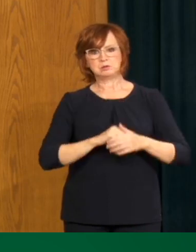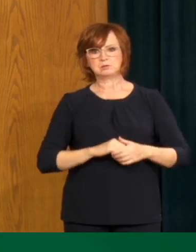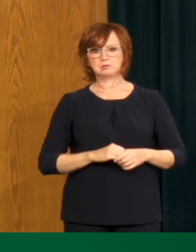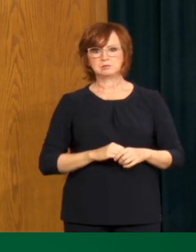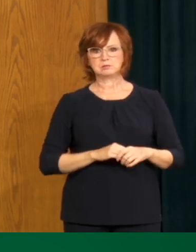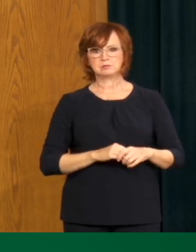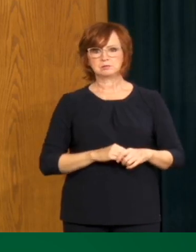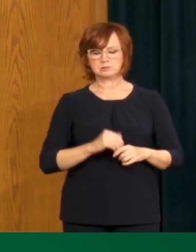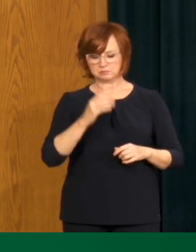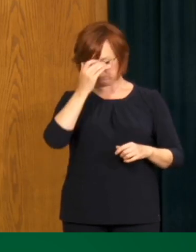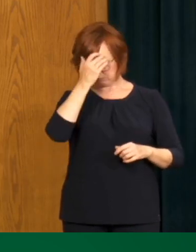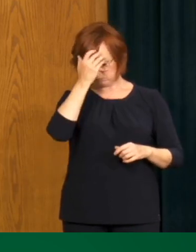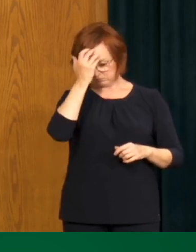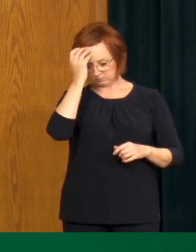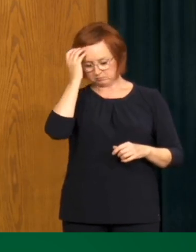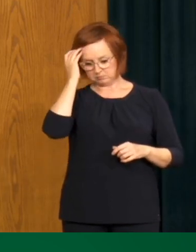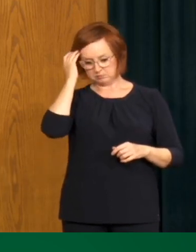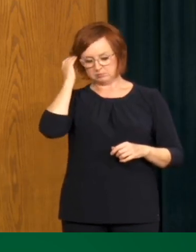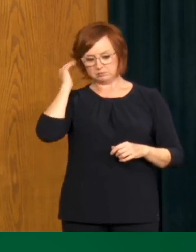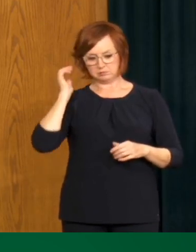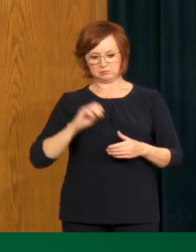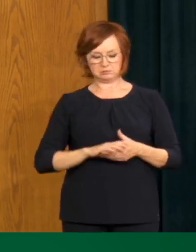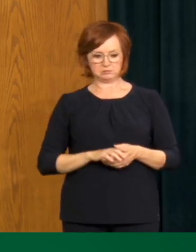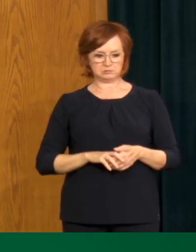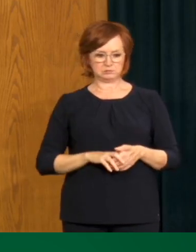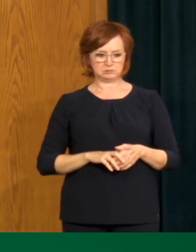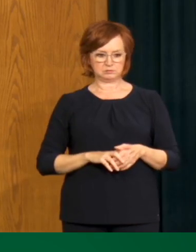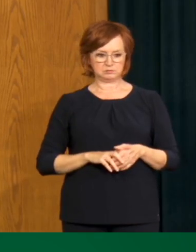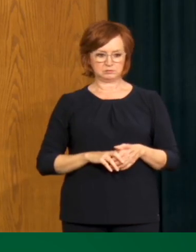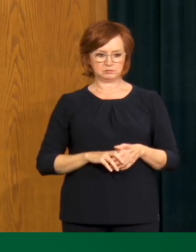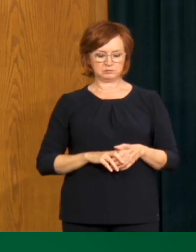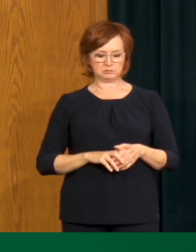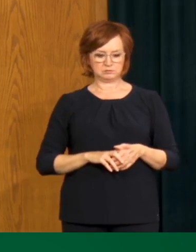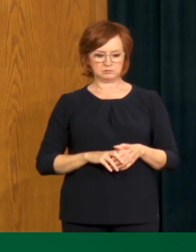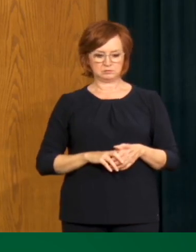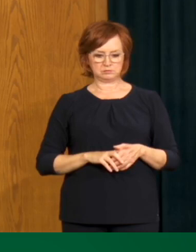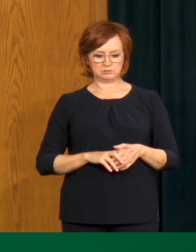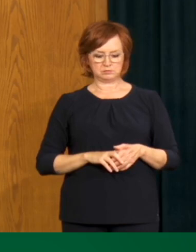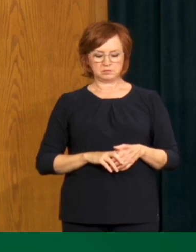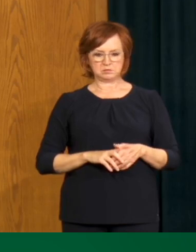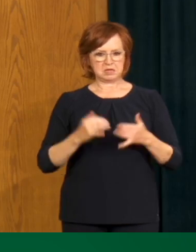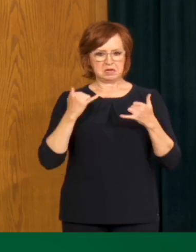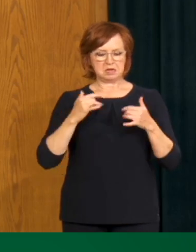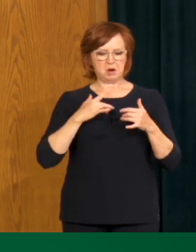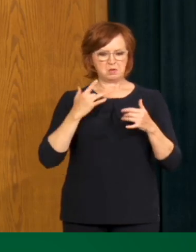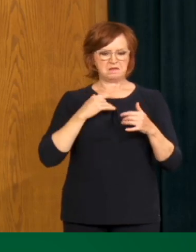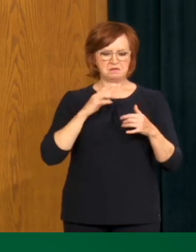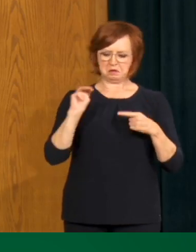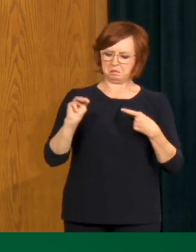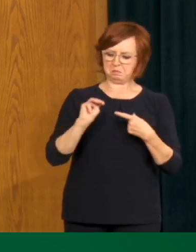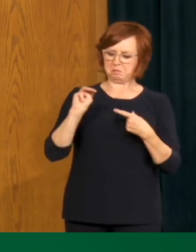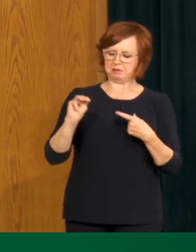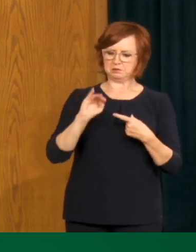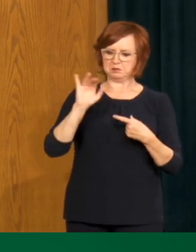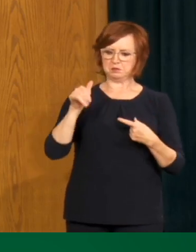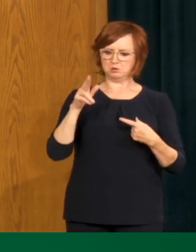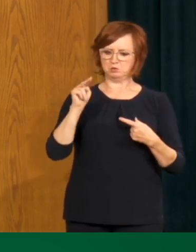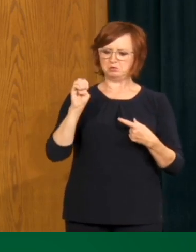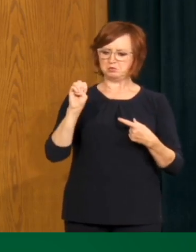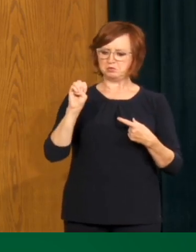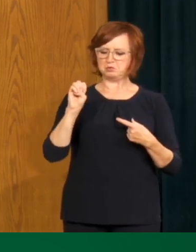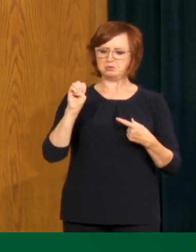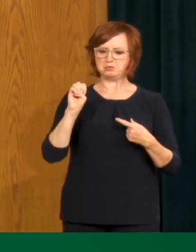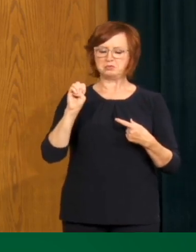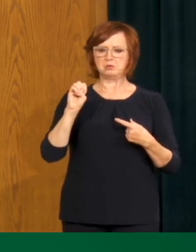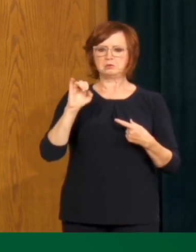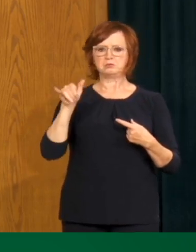feel, there's never a fixed date going into something, but right now we feel, 22nd June is a safe time